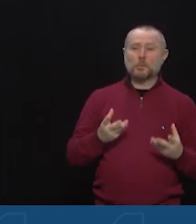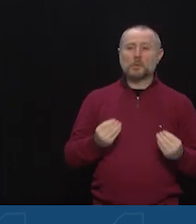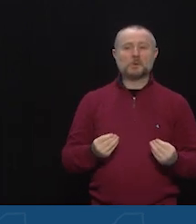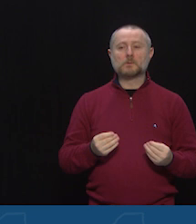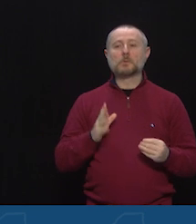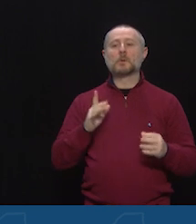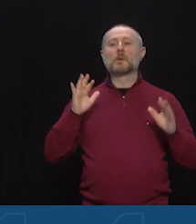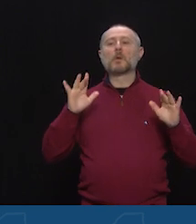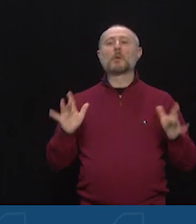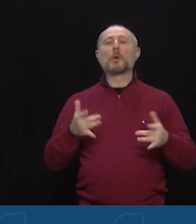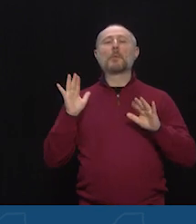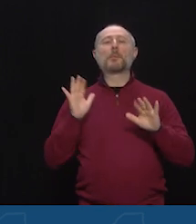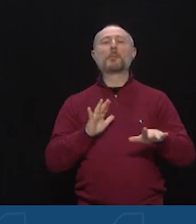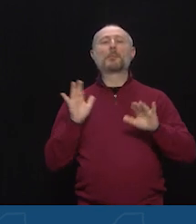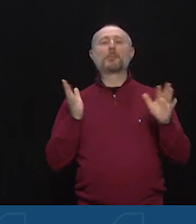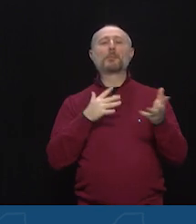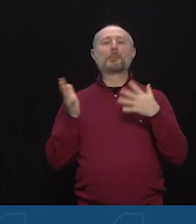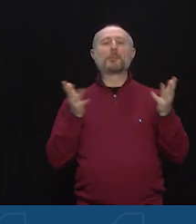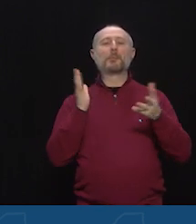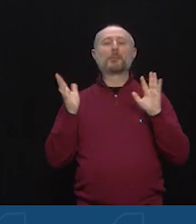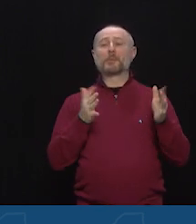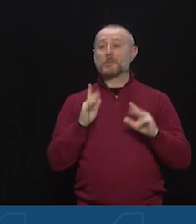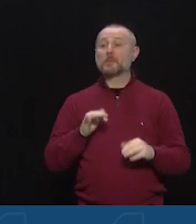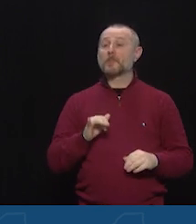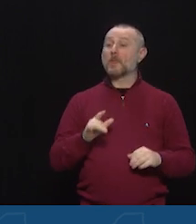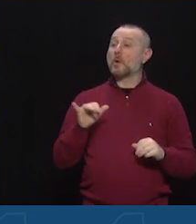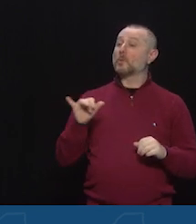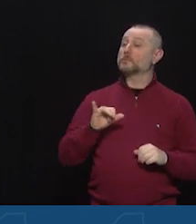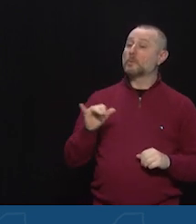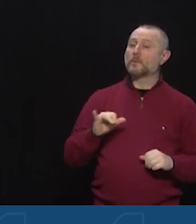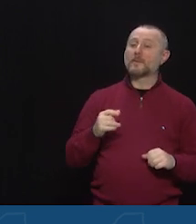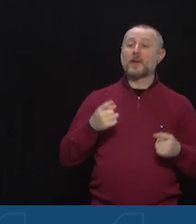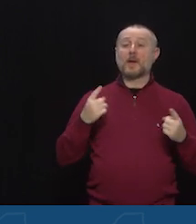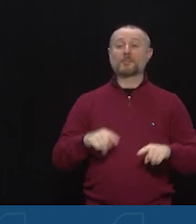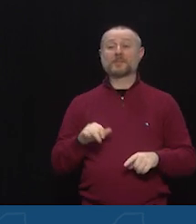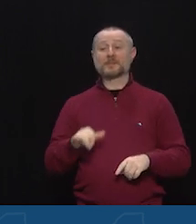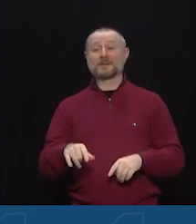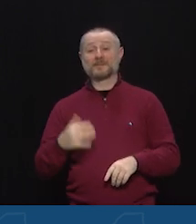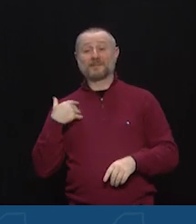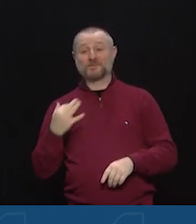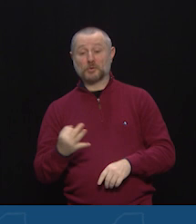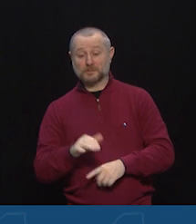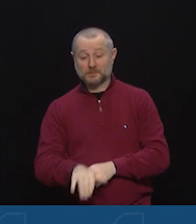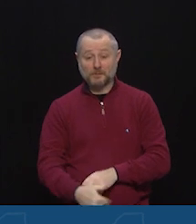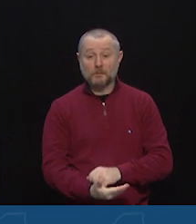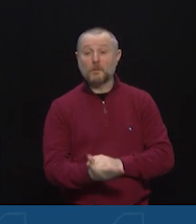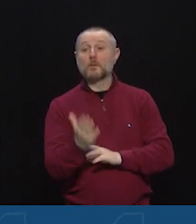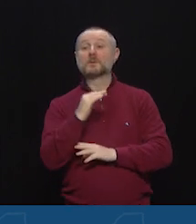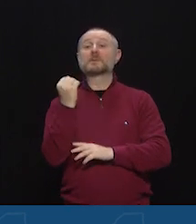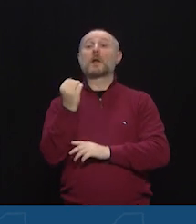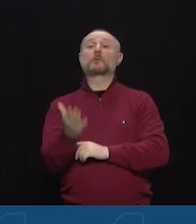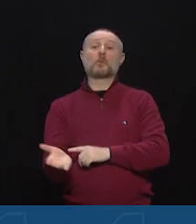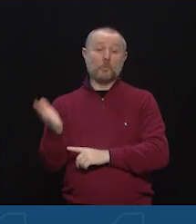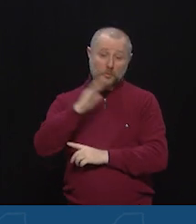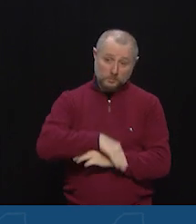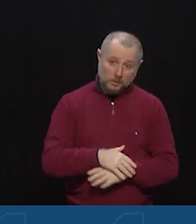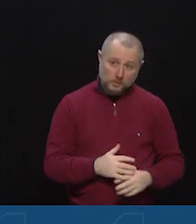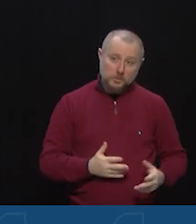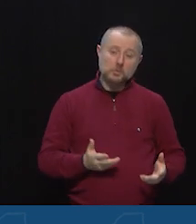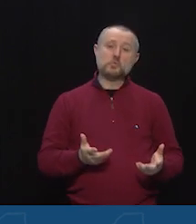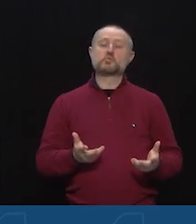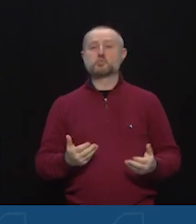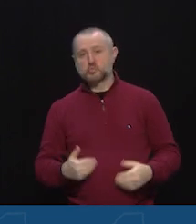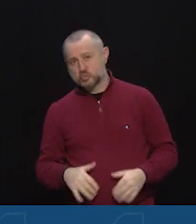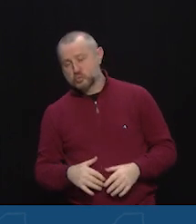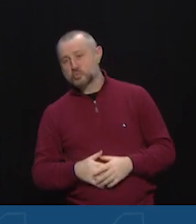think the timing of this storm, obviously, timing of storms is always critical. The fact that it is pushed back, it is